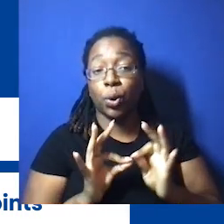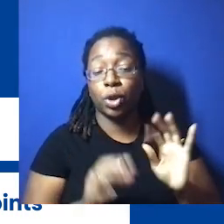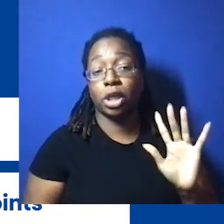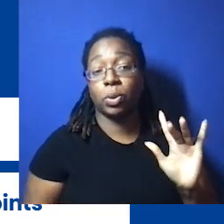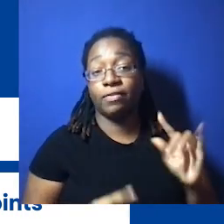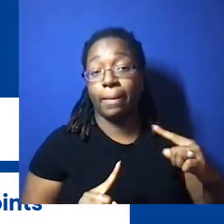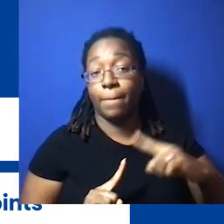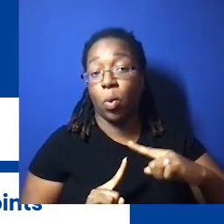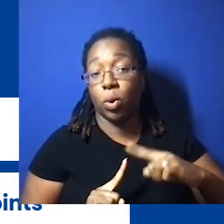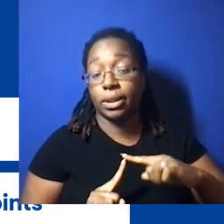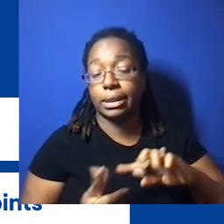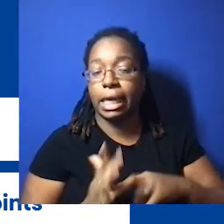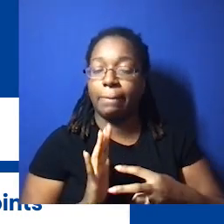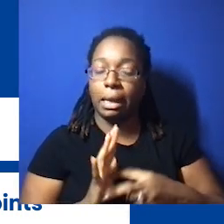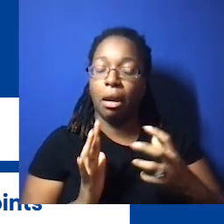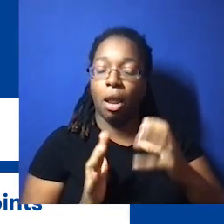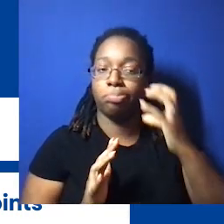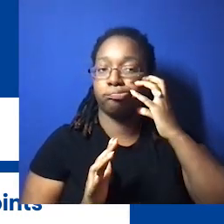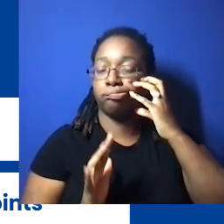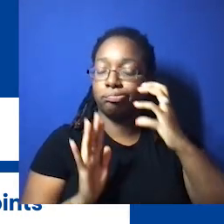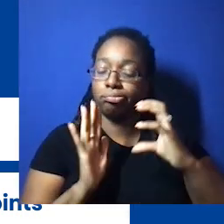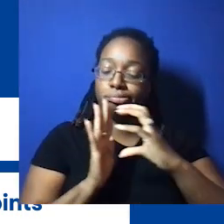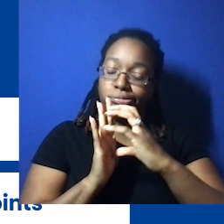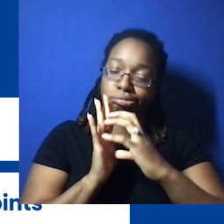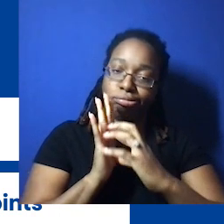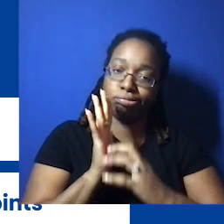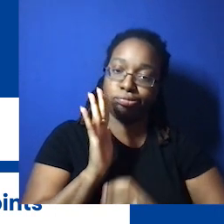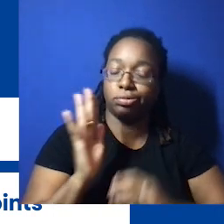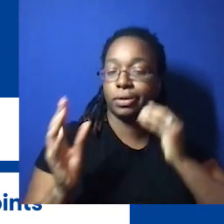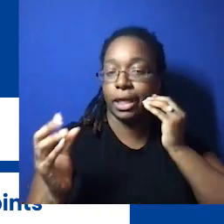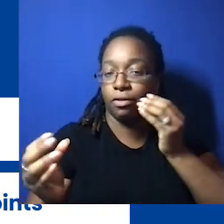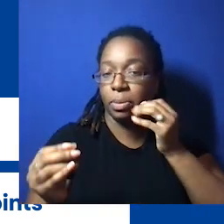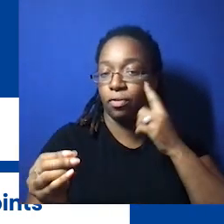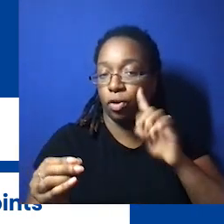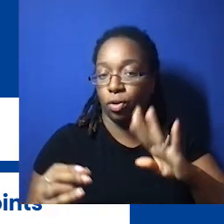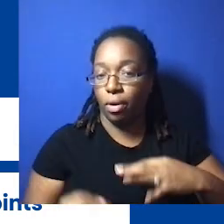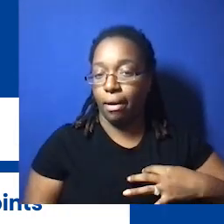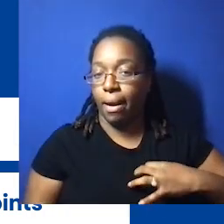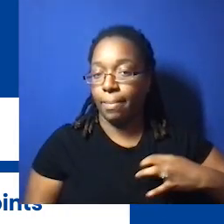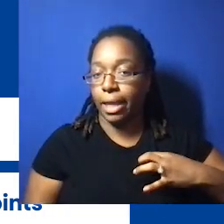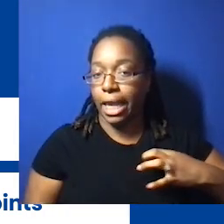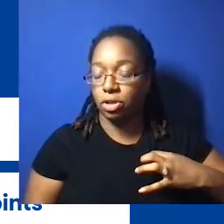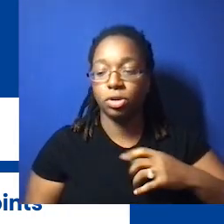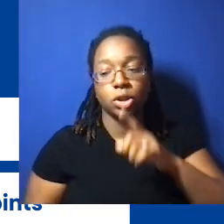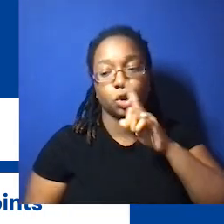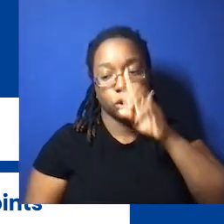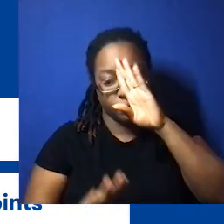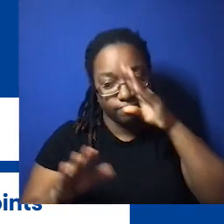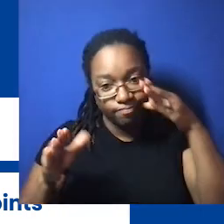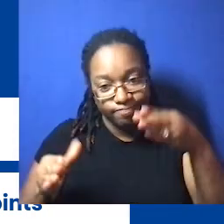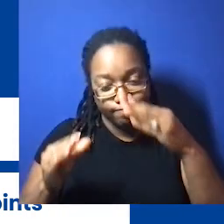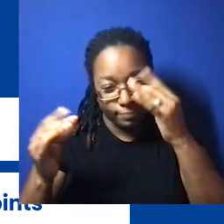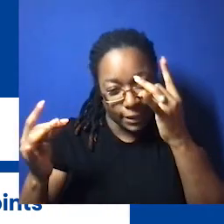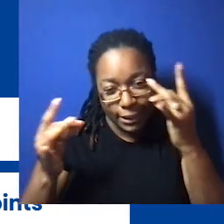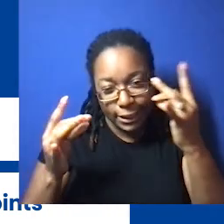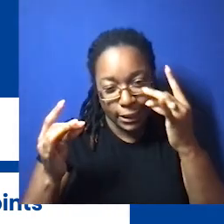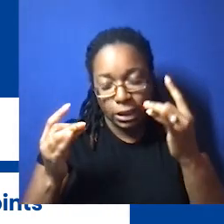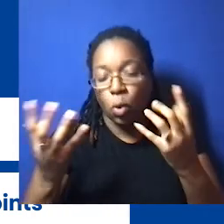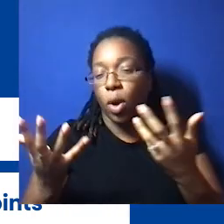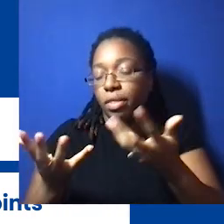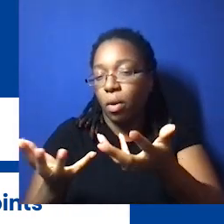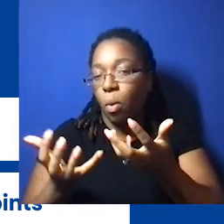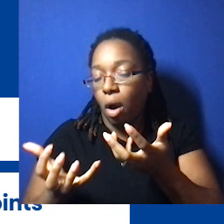is a pretty chunky aspect of your application. So this is where you should really be thinking about what are they looking